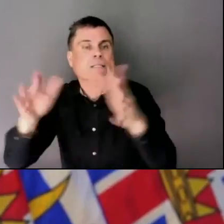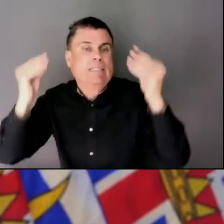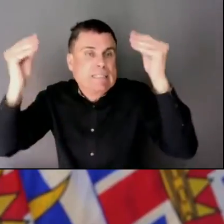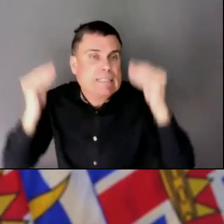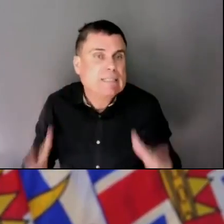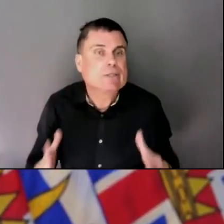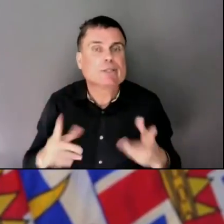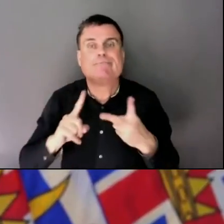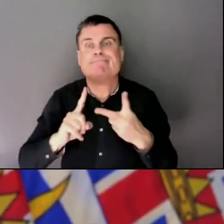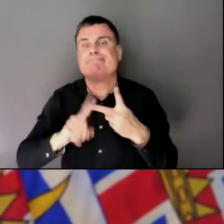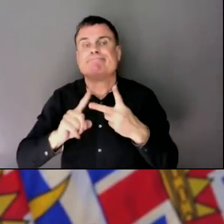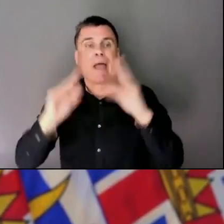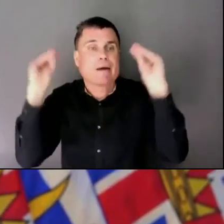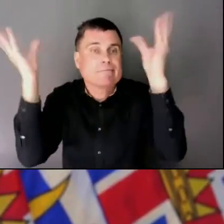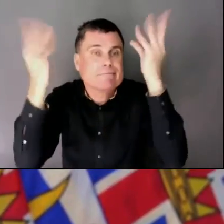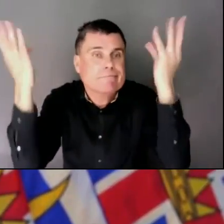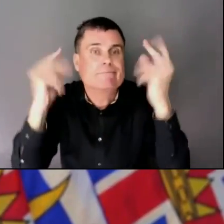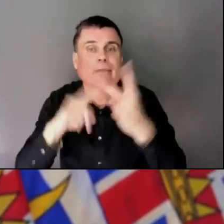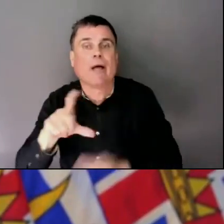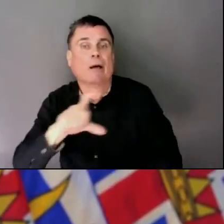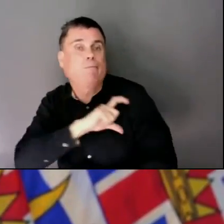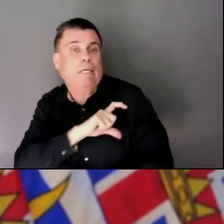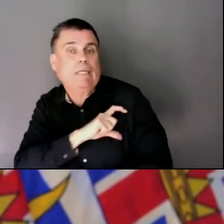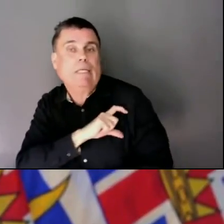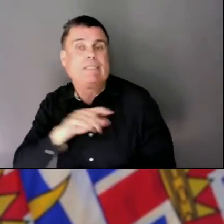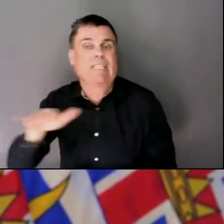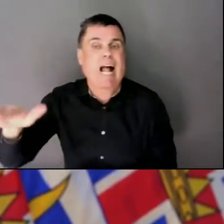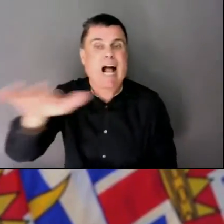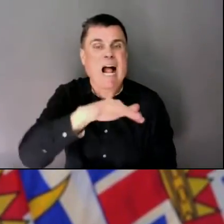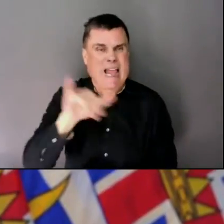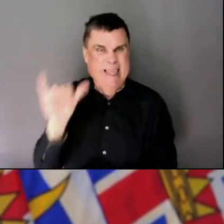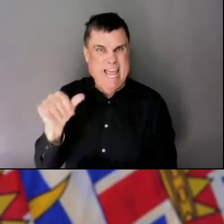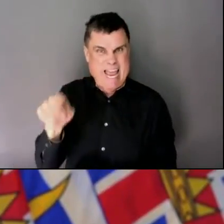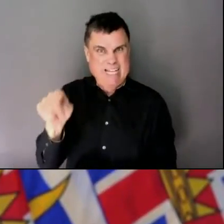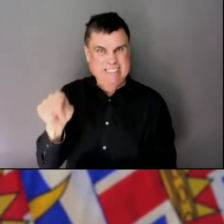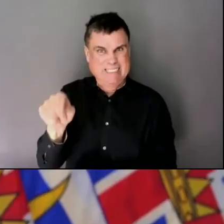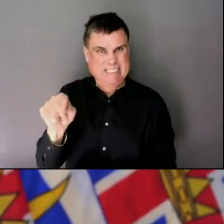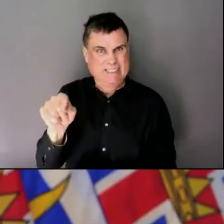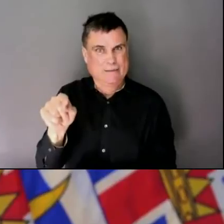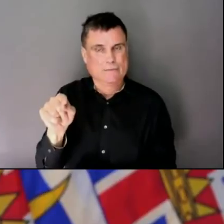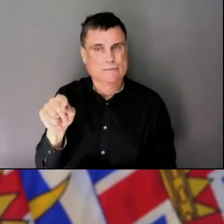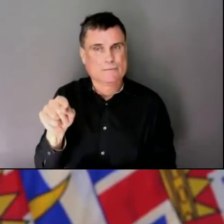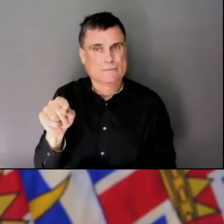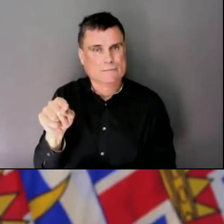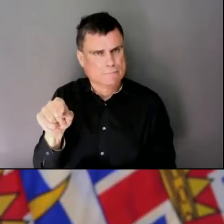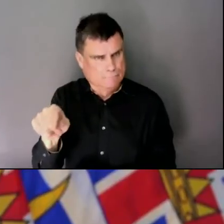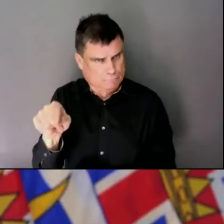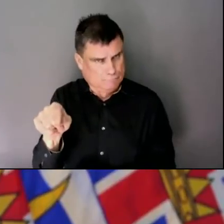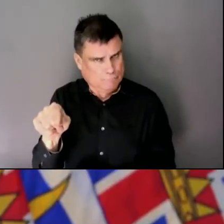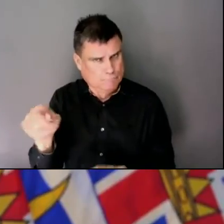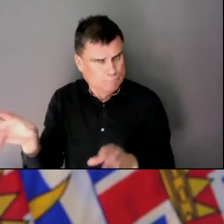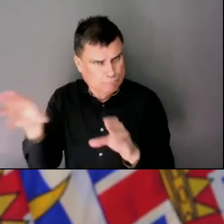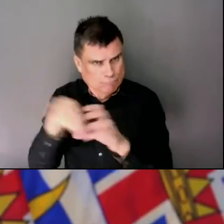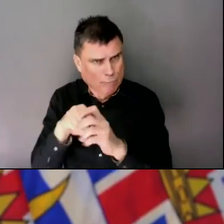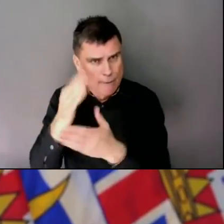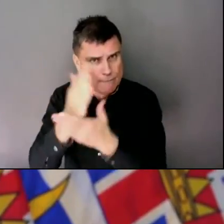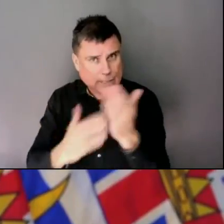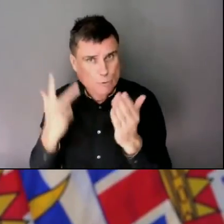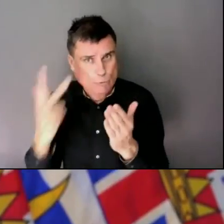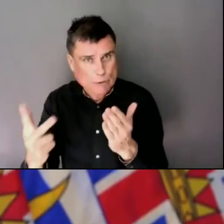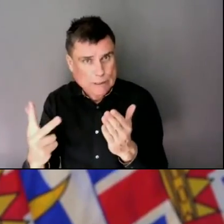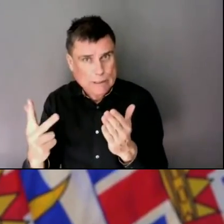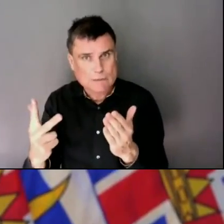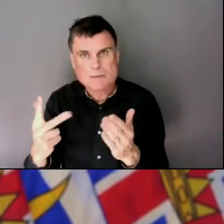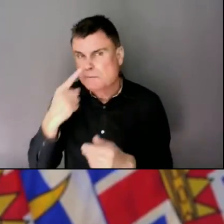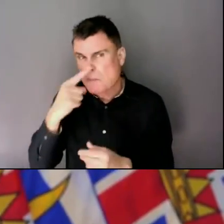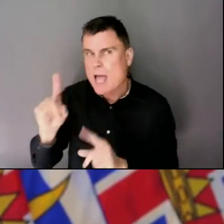as specific as possible about who you're looking at to include in that phase? And if you could please also answer in French. Sure.